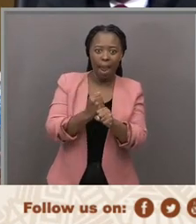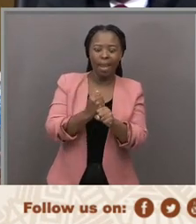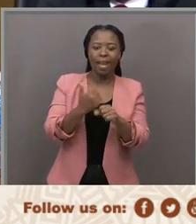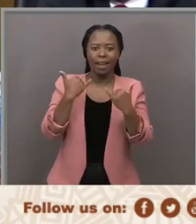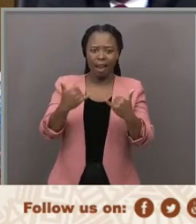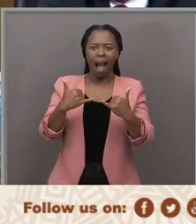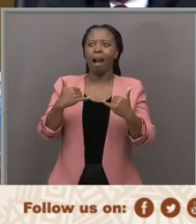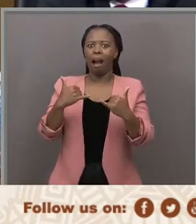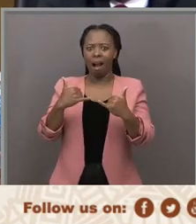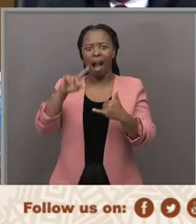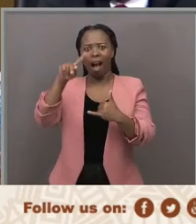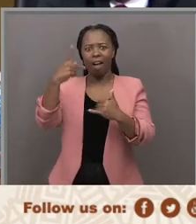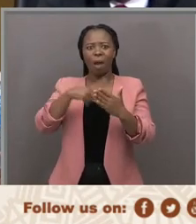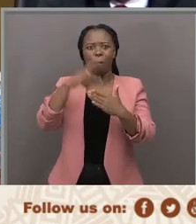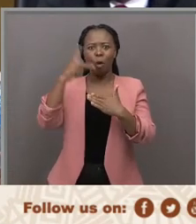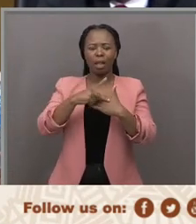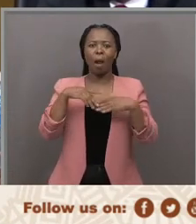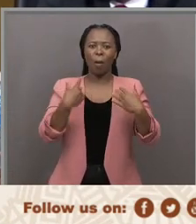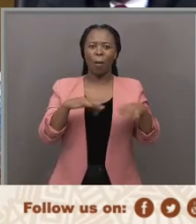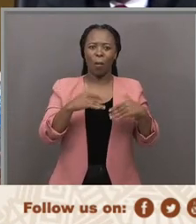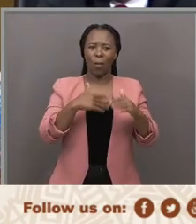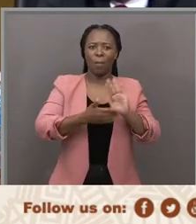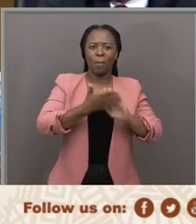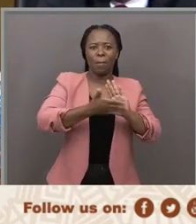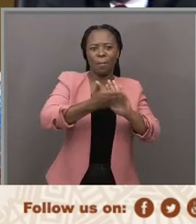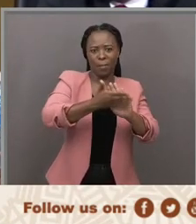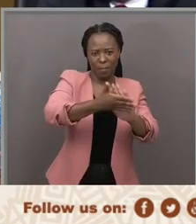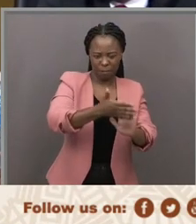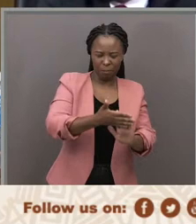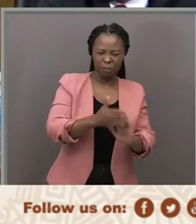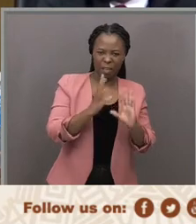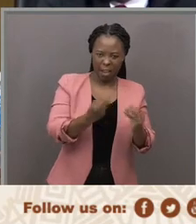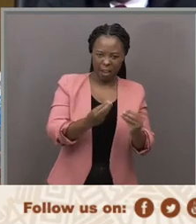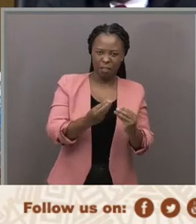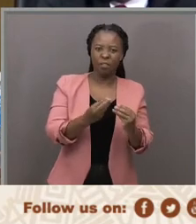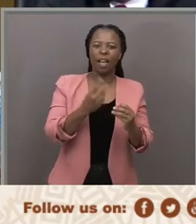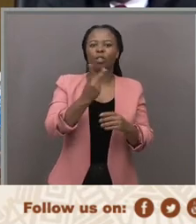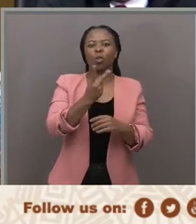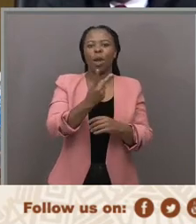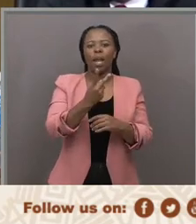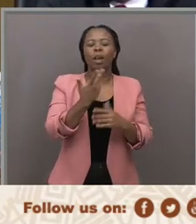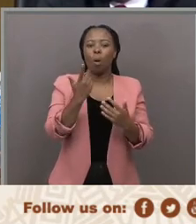to other projects as well, to ensure that there can be